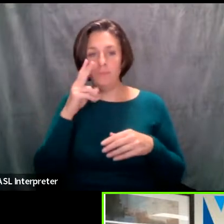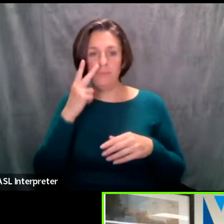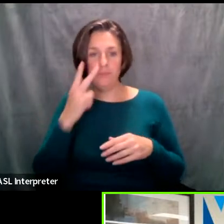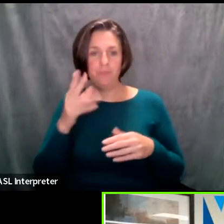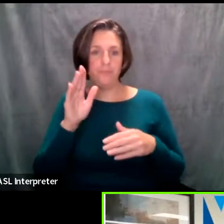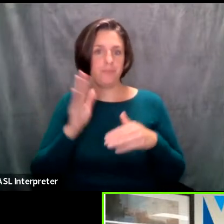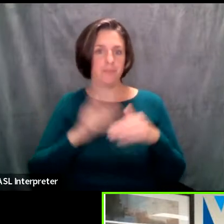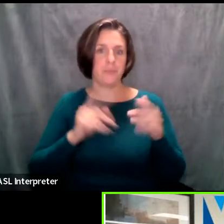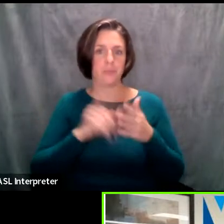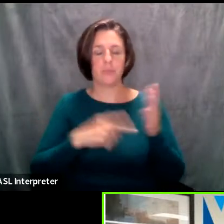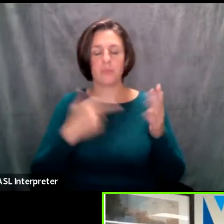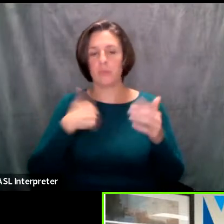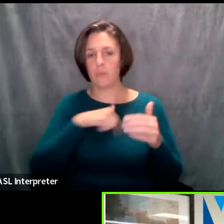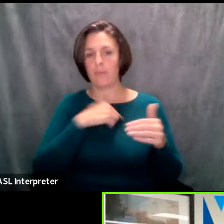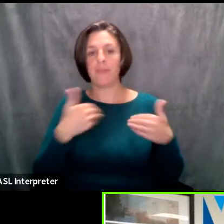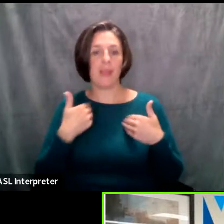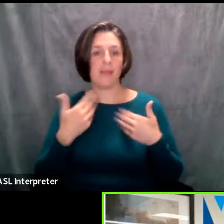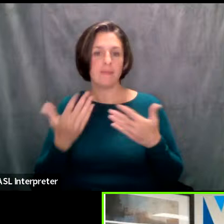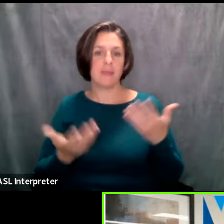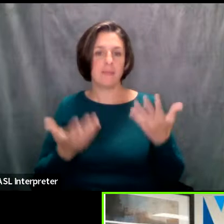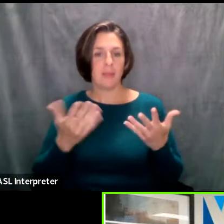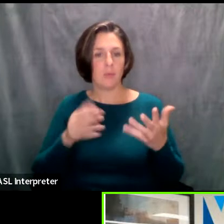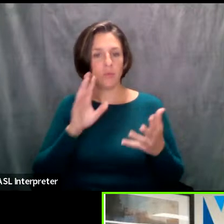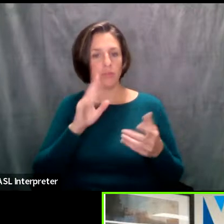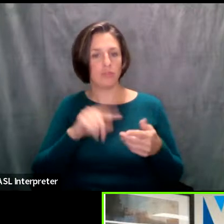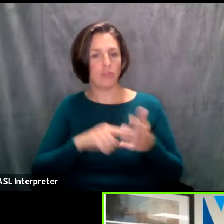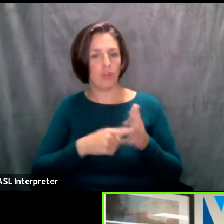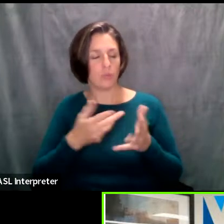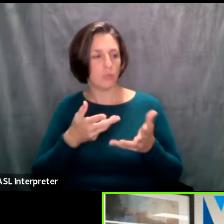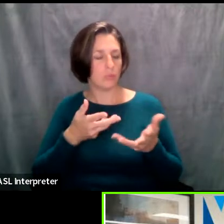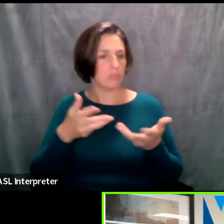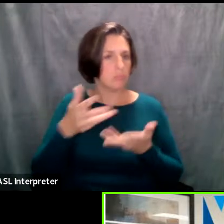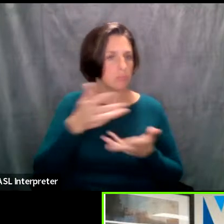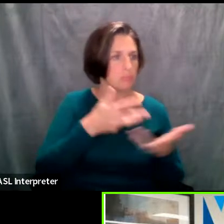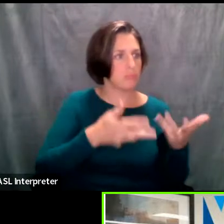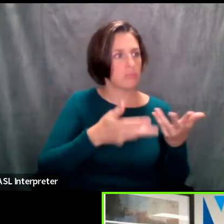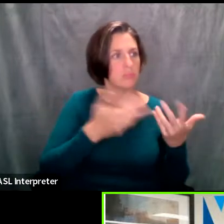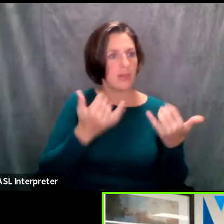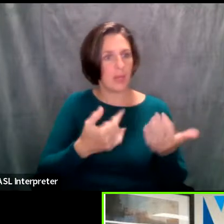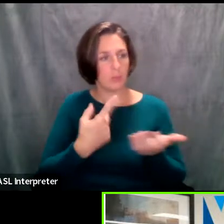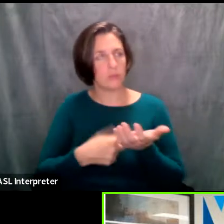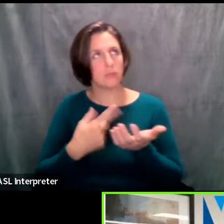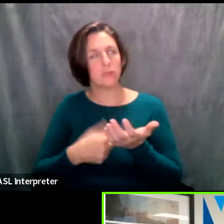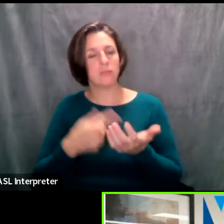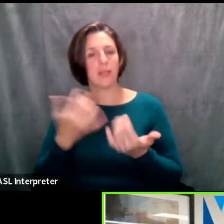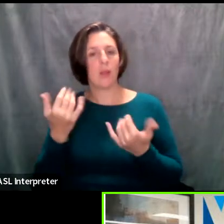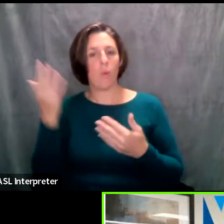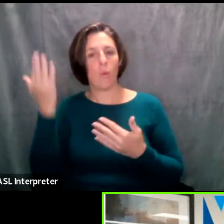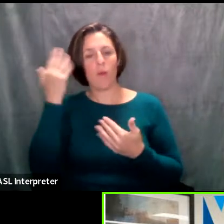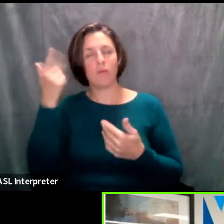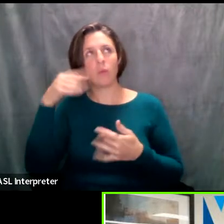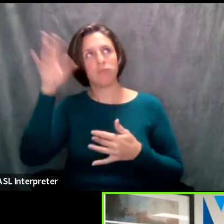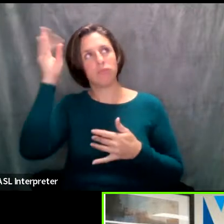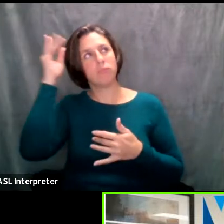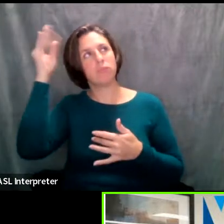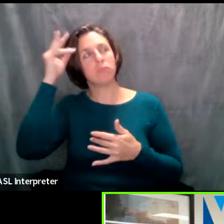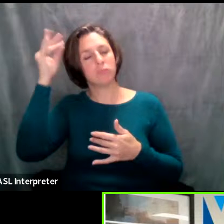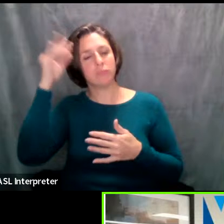to socialize now that we've talked about it, and hopefully we'll ponder the thing and